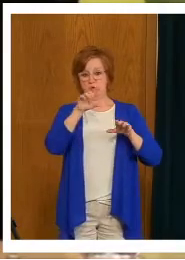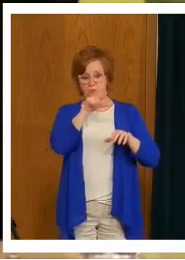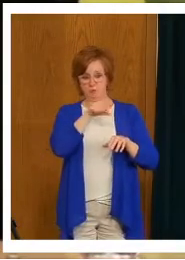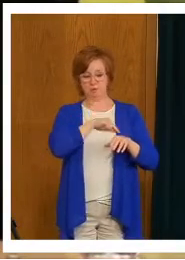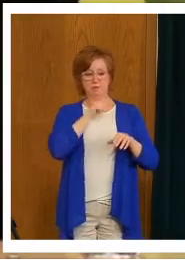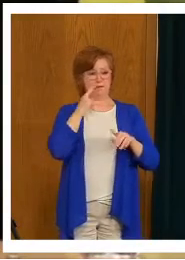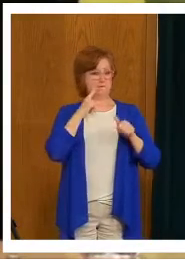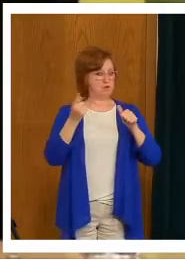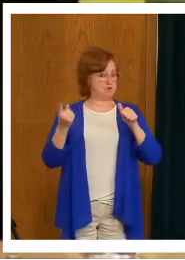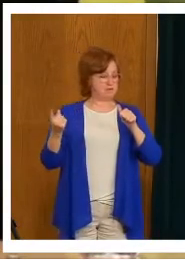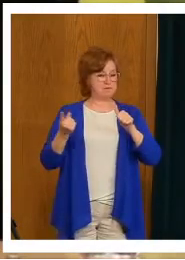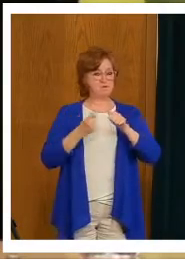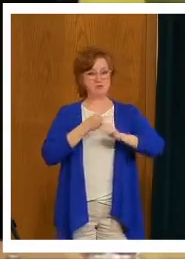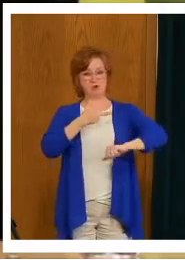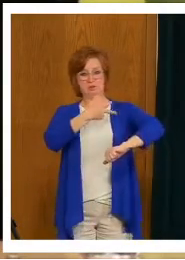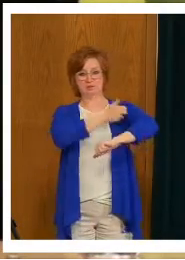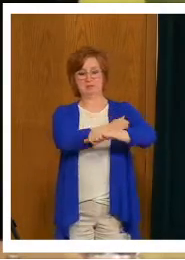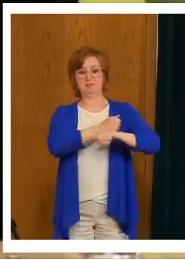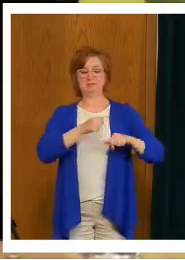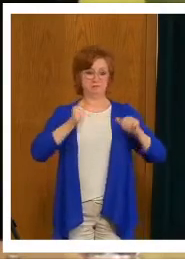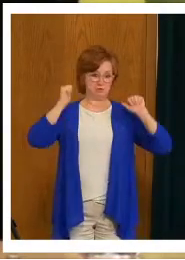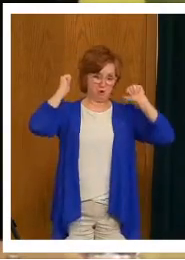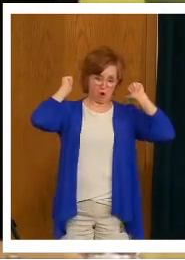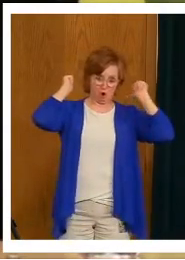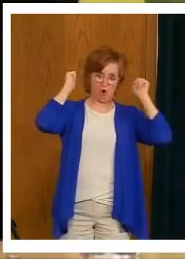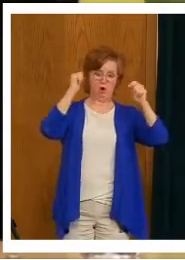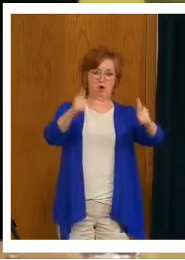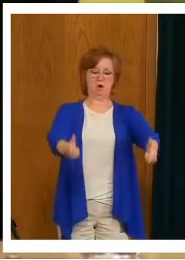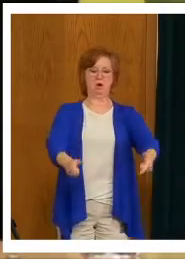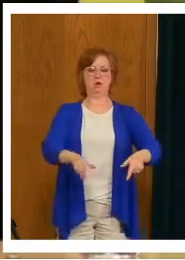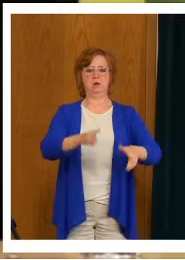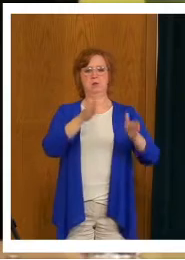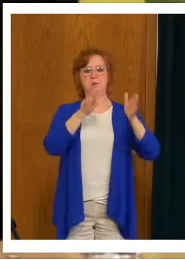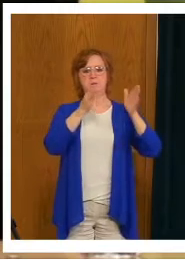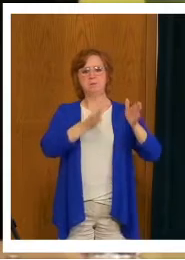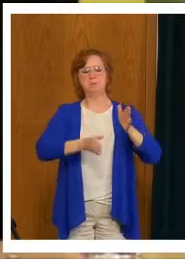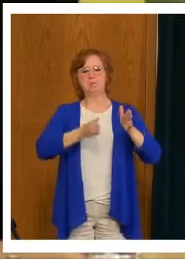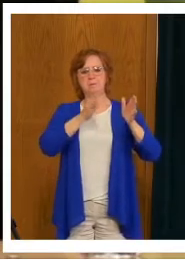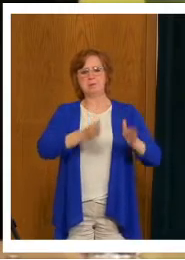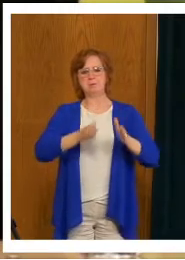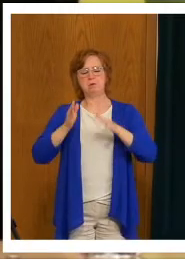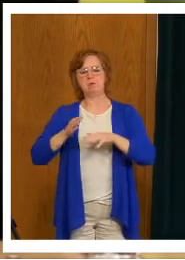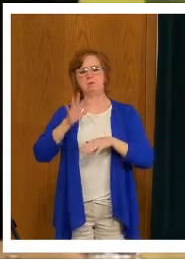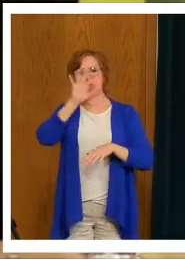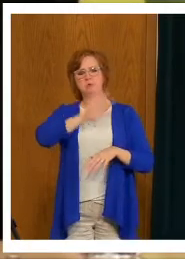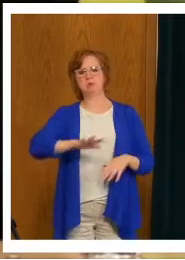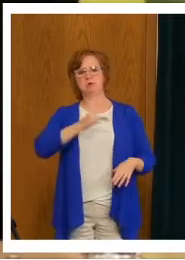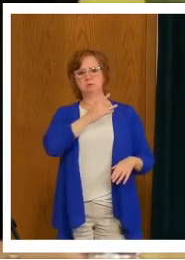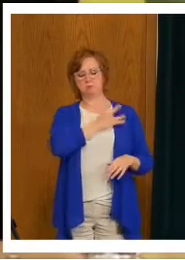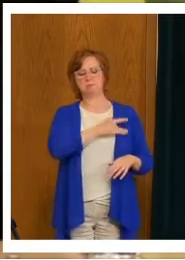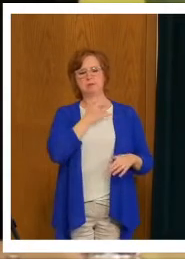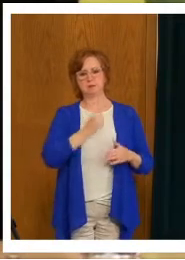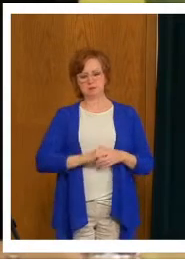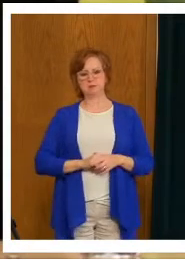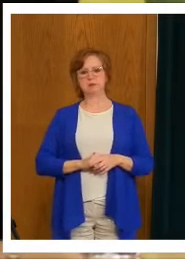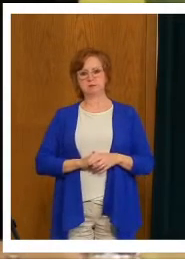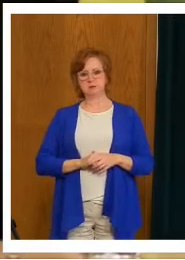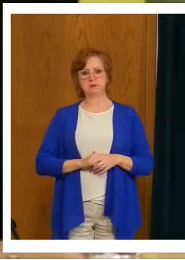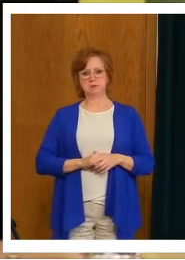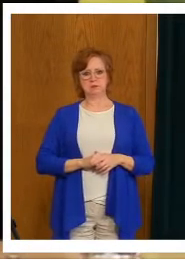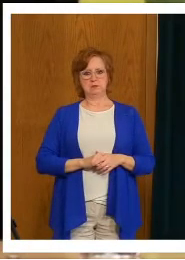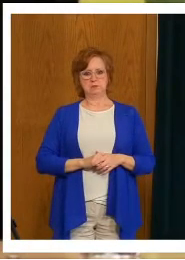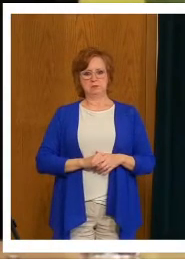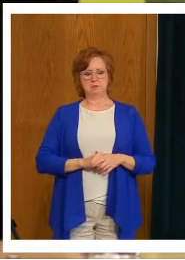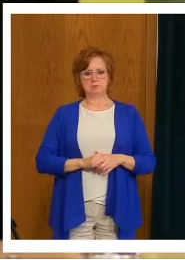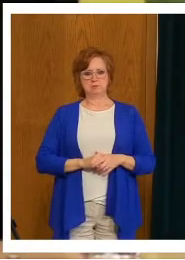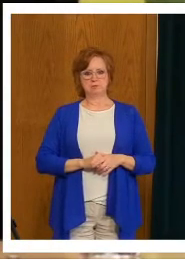province will actually have the opportunity to be vaccinated before we even move forward with that very early phase 1